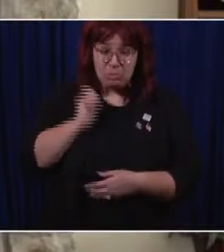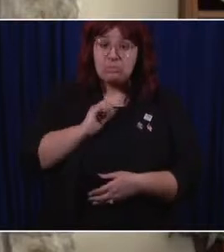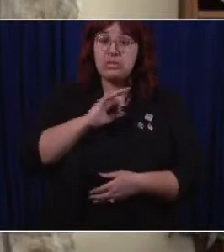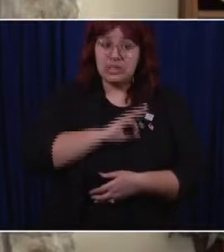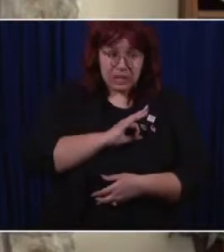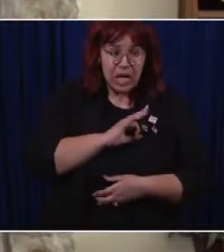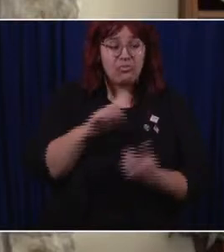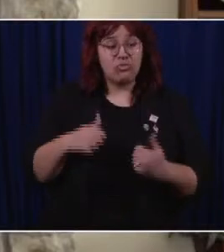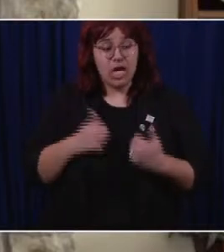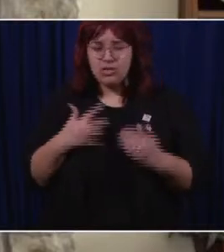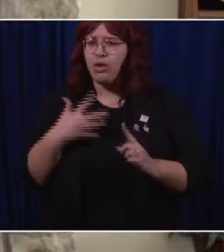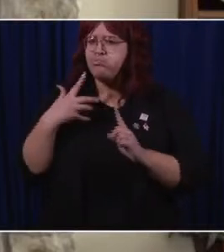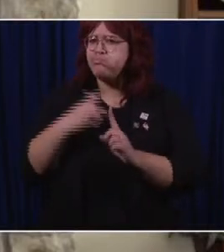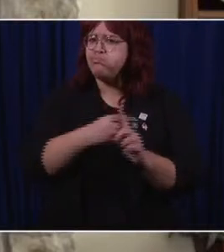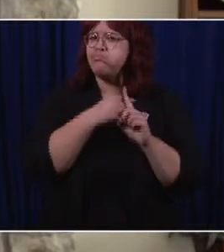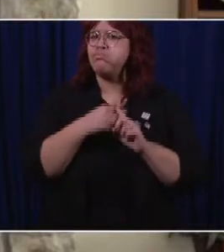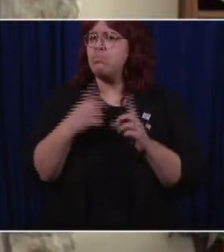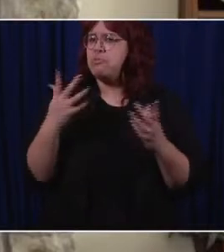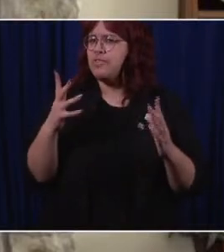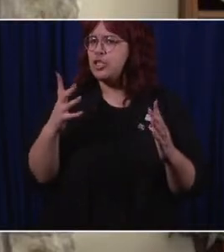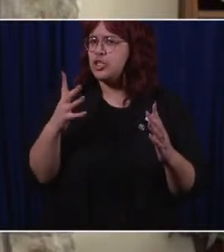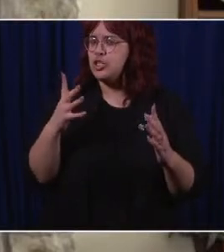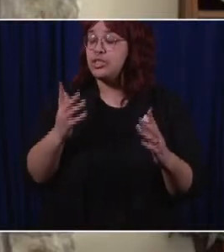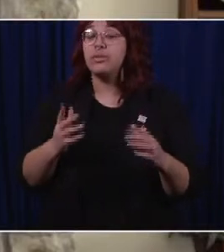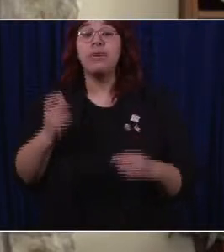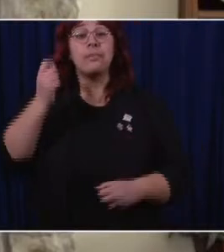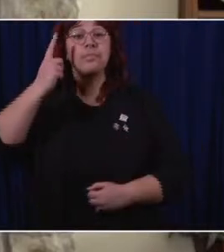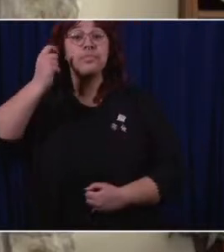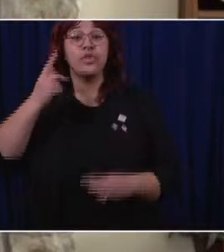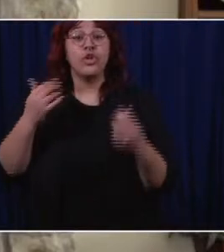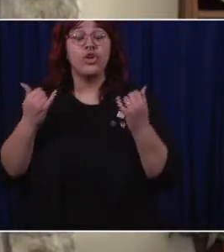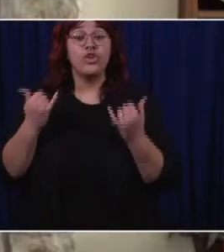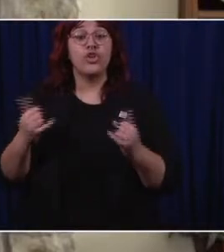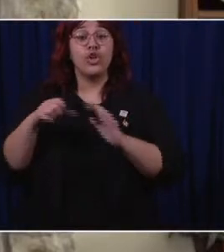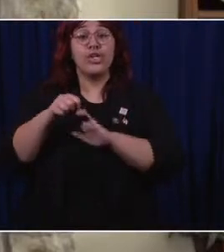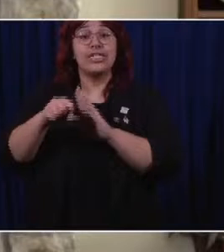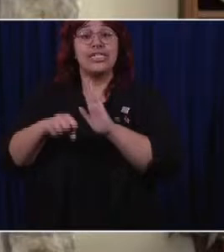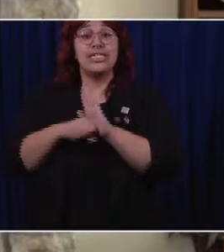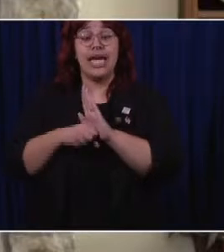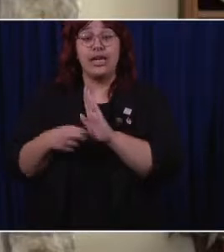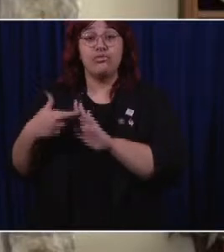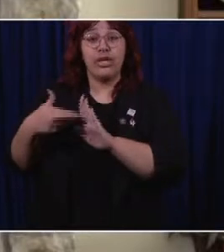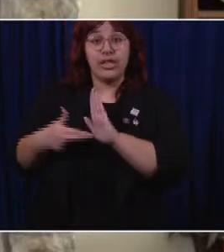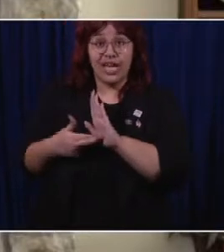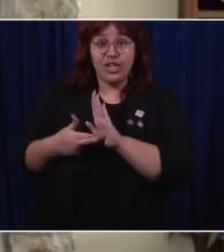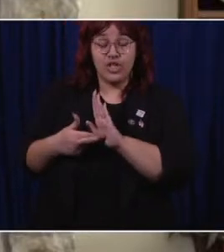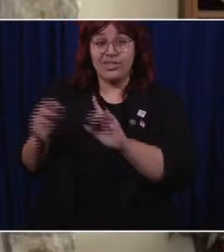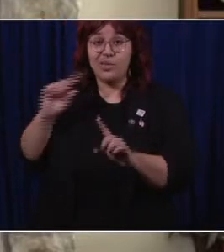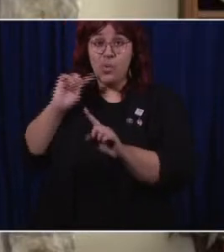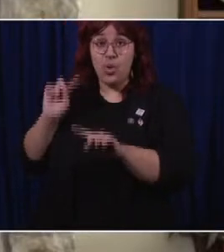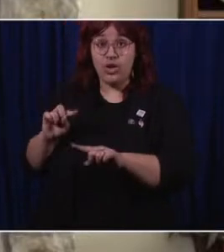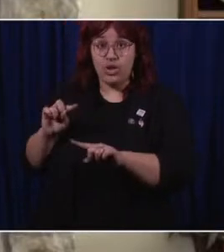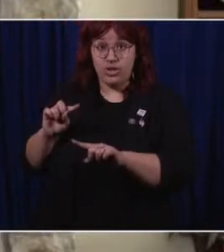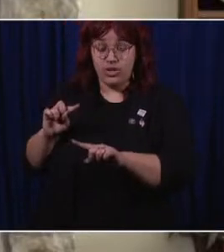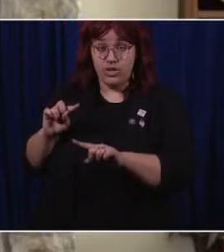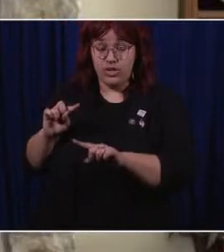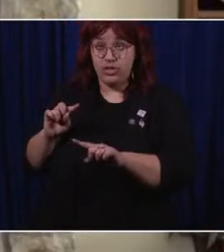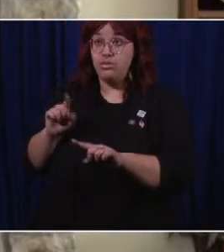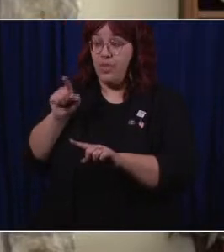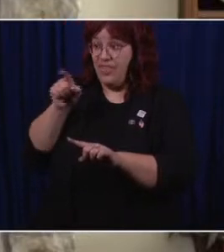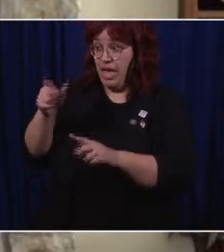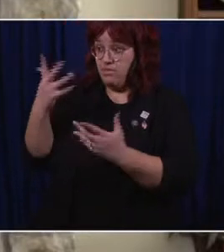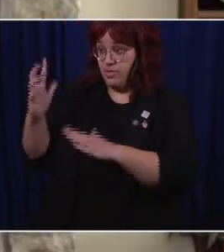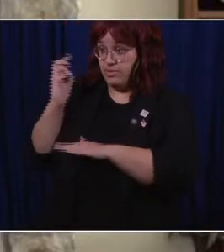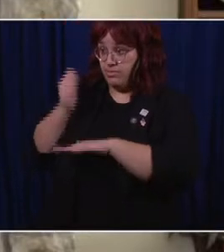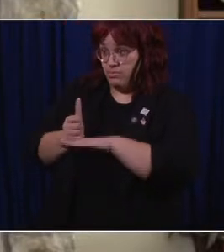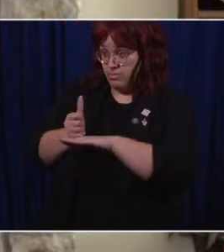those facilities. Under the current state regulations and state orders, can nursing homes allow